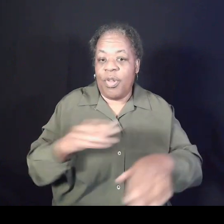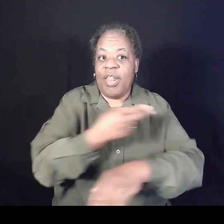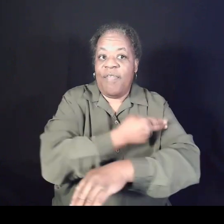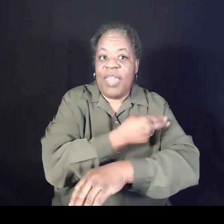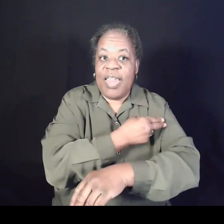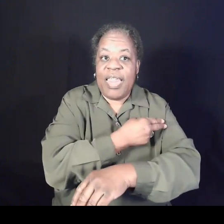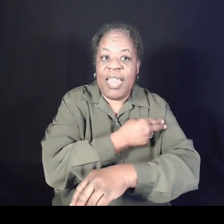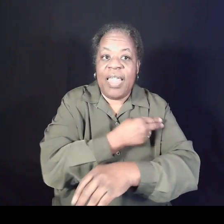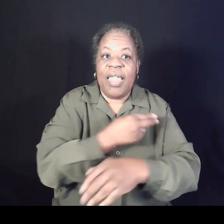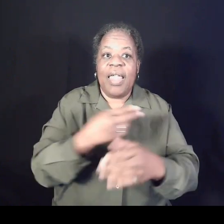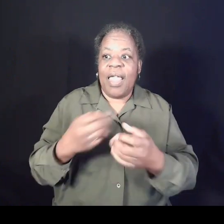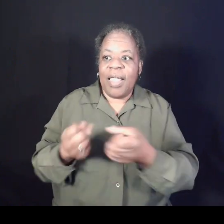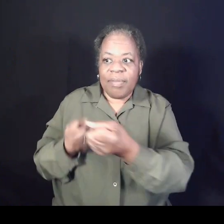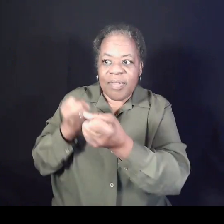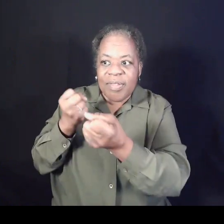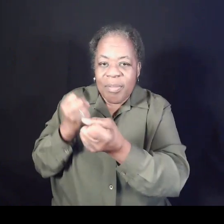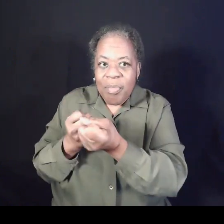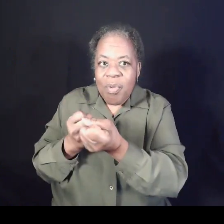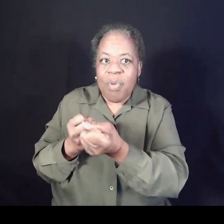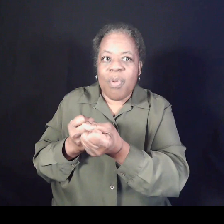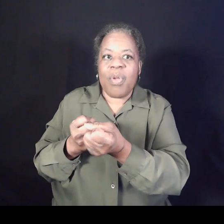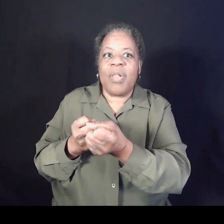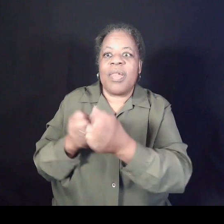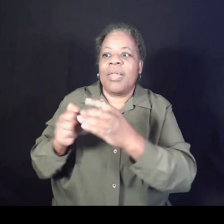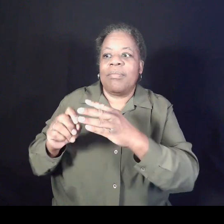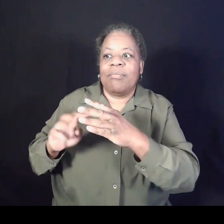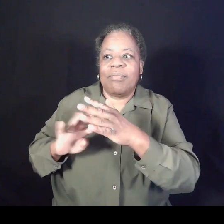through the Emmanuel Gospel Center.